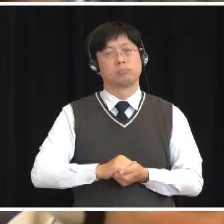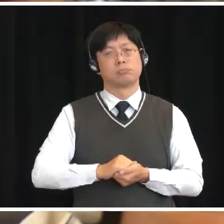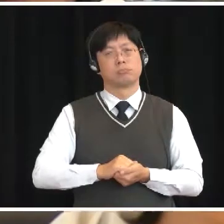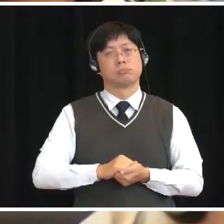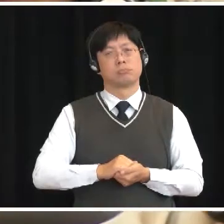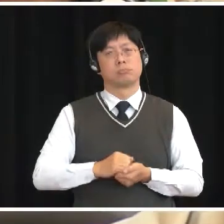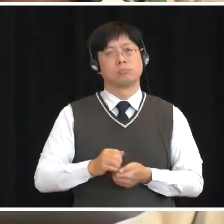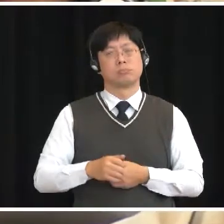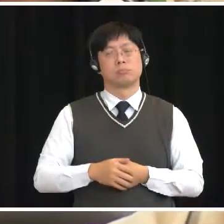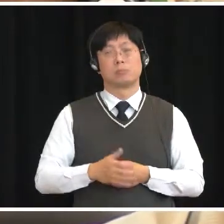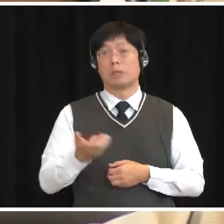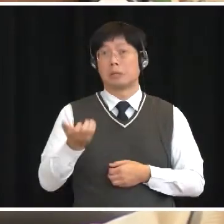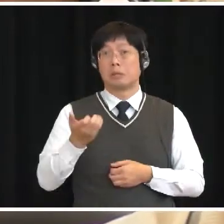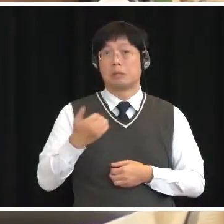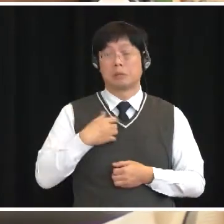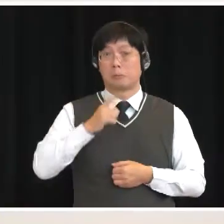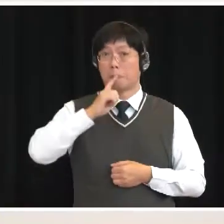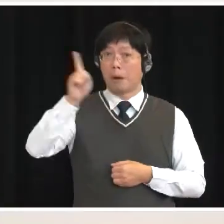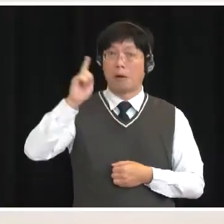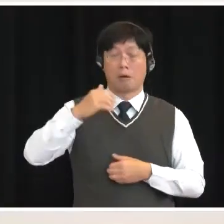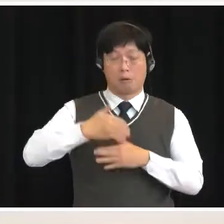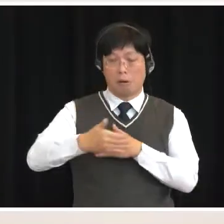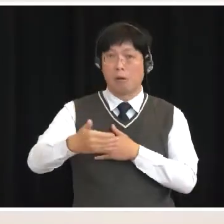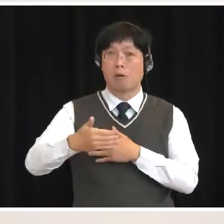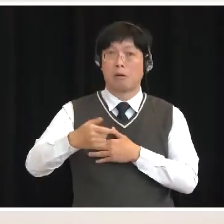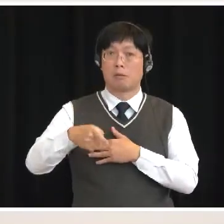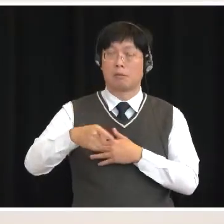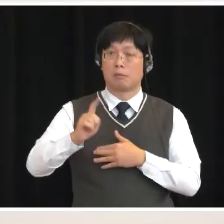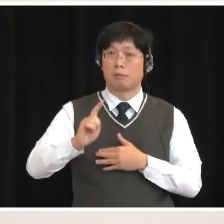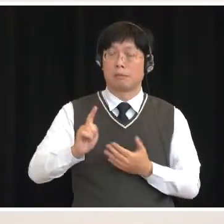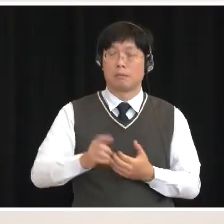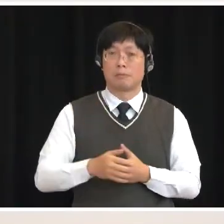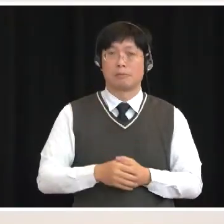whether it's not a matter of